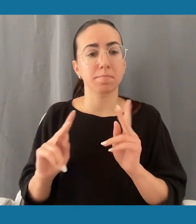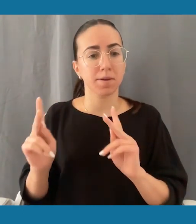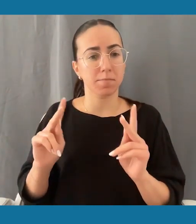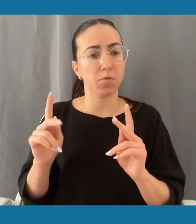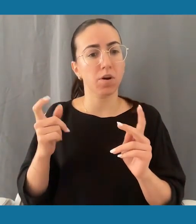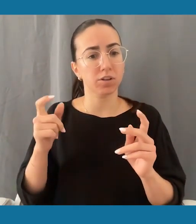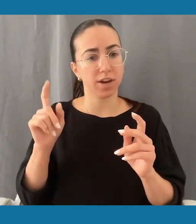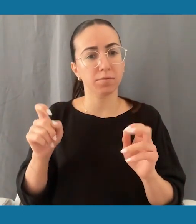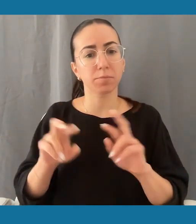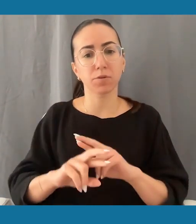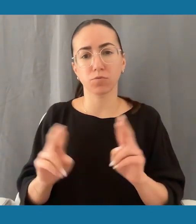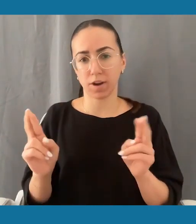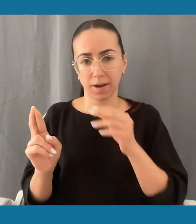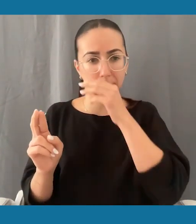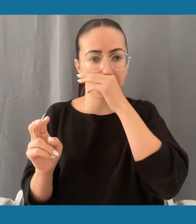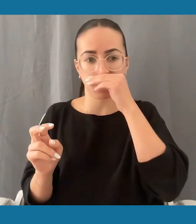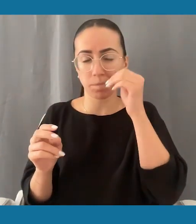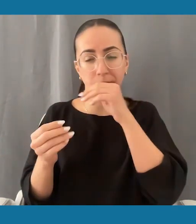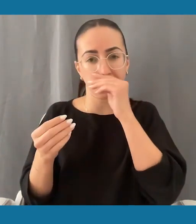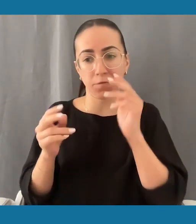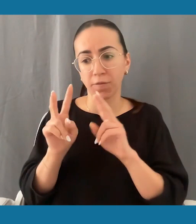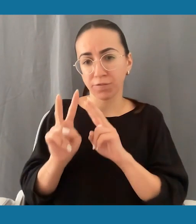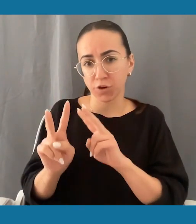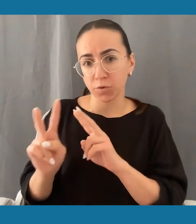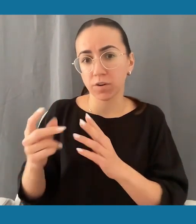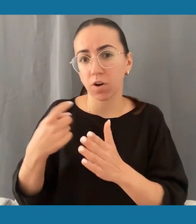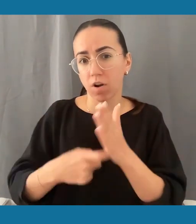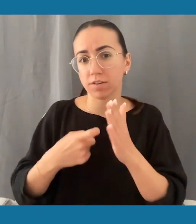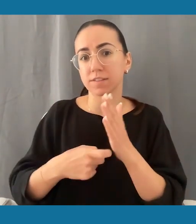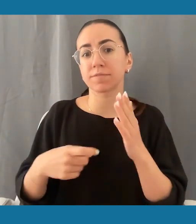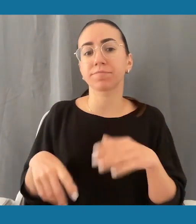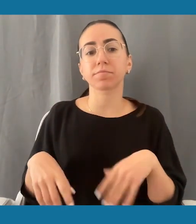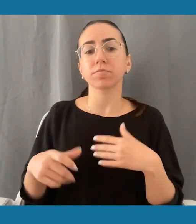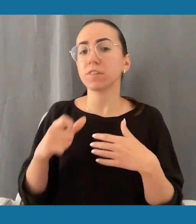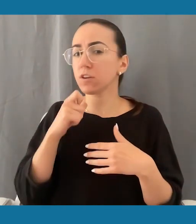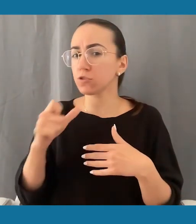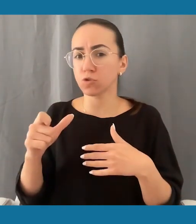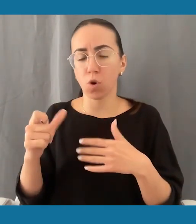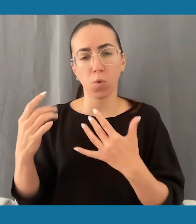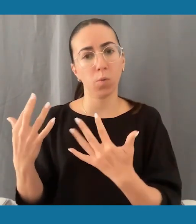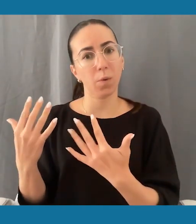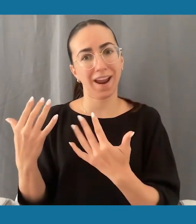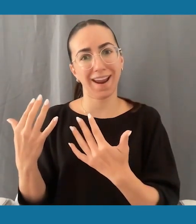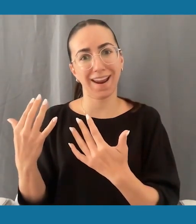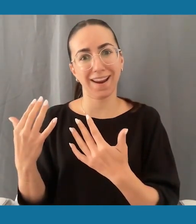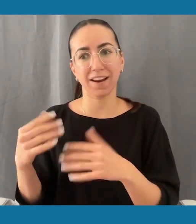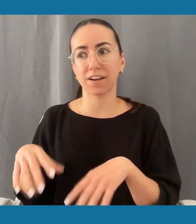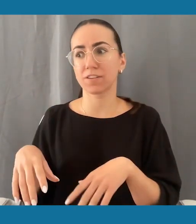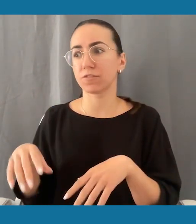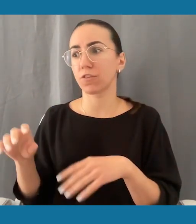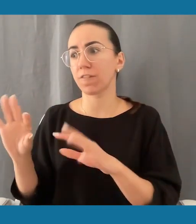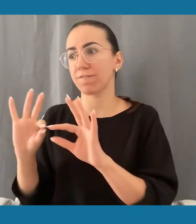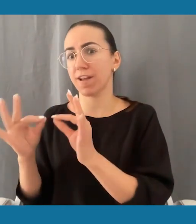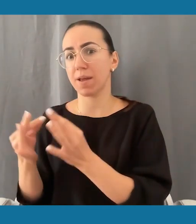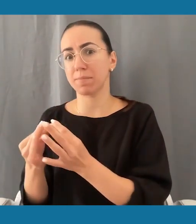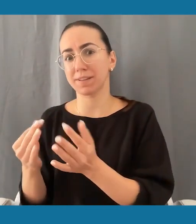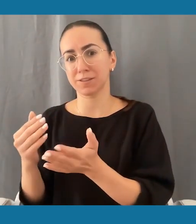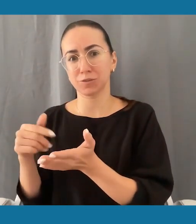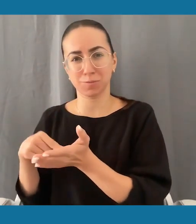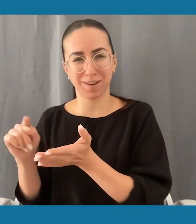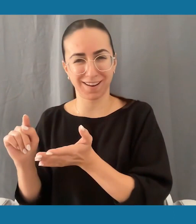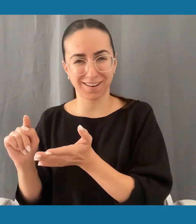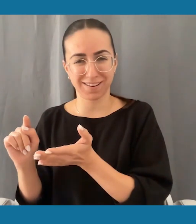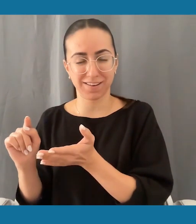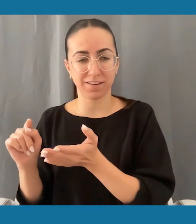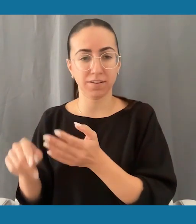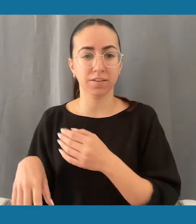funeral expenses during their lifetime and not leave it to relatives upon death if the only